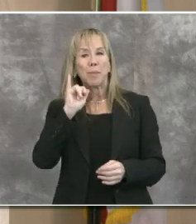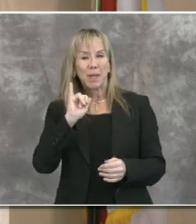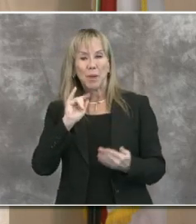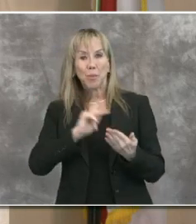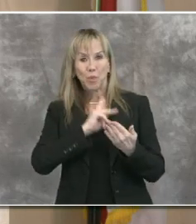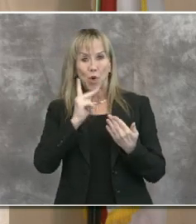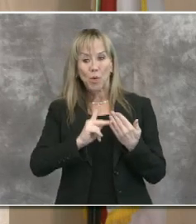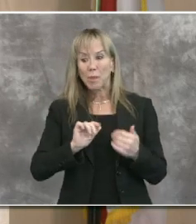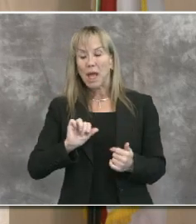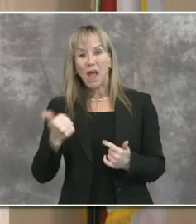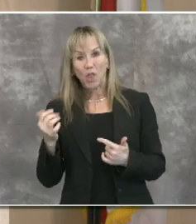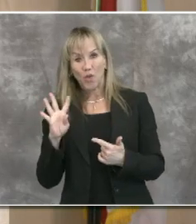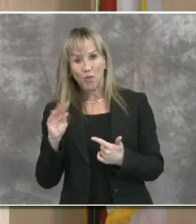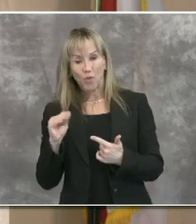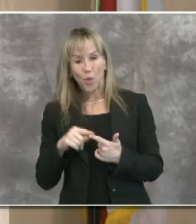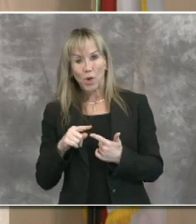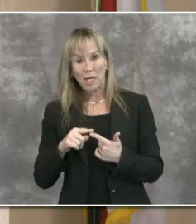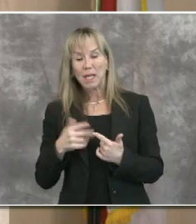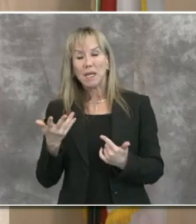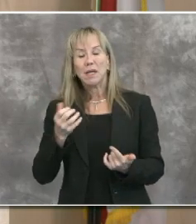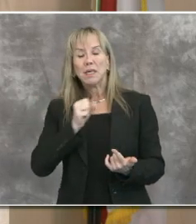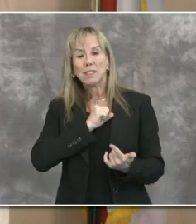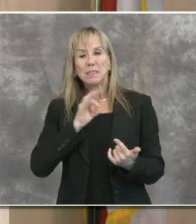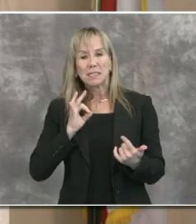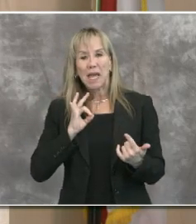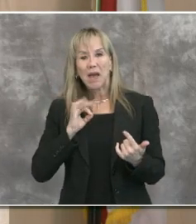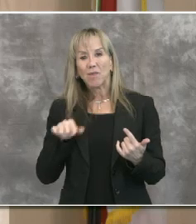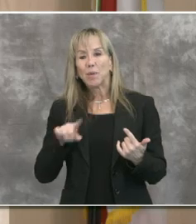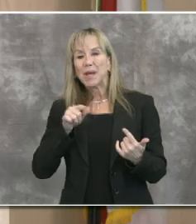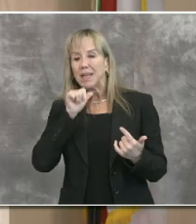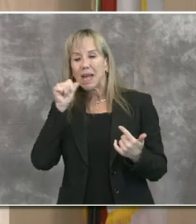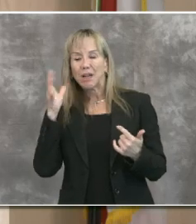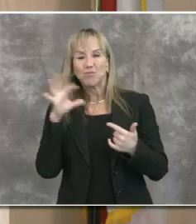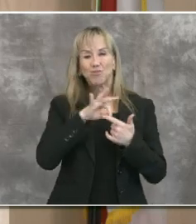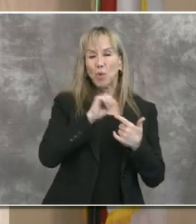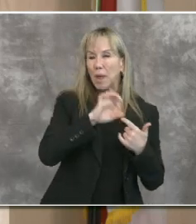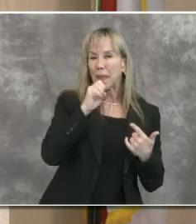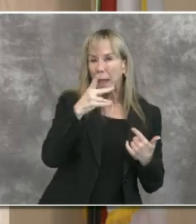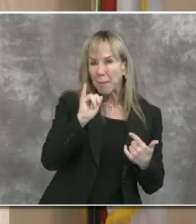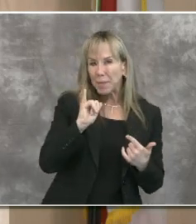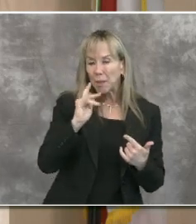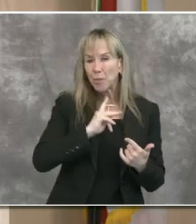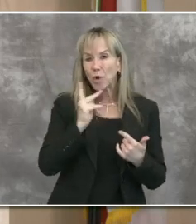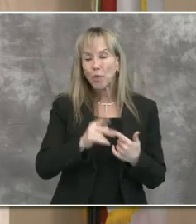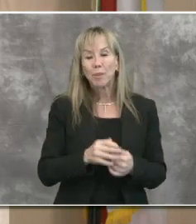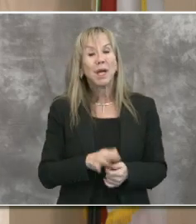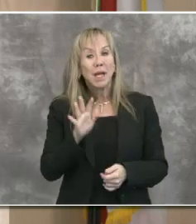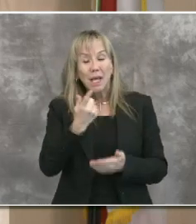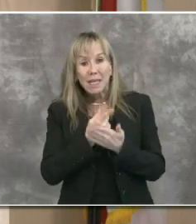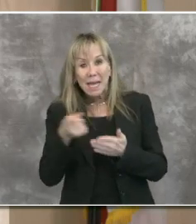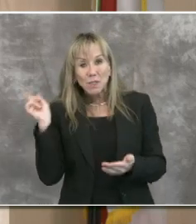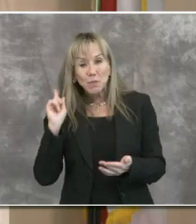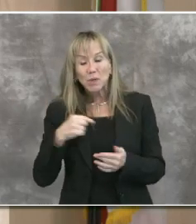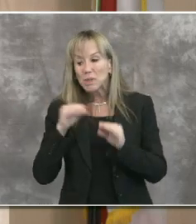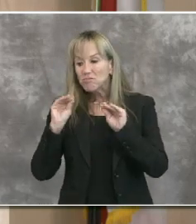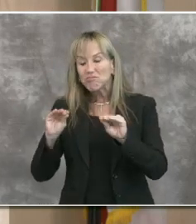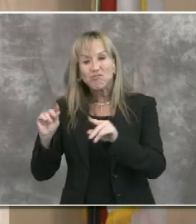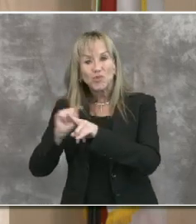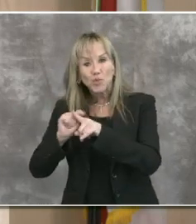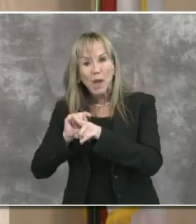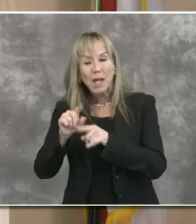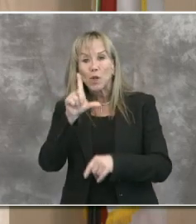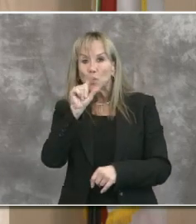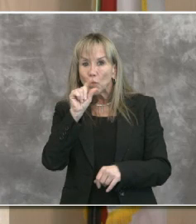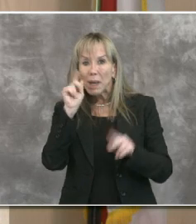are staff outside of our EPI program. We've trained last week 20 individuals that have